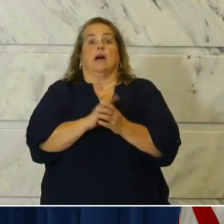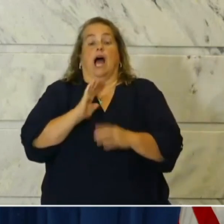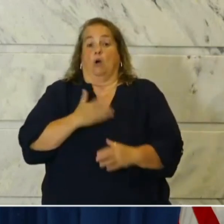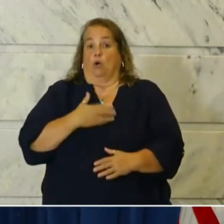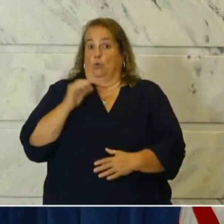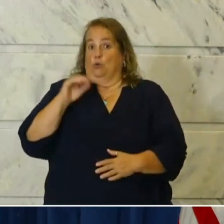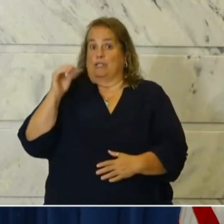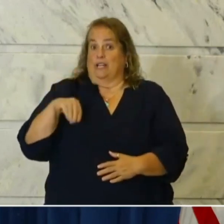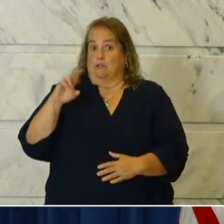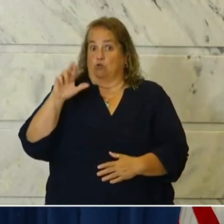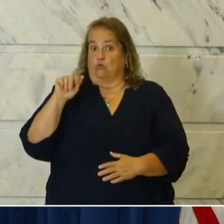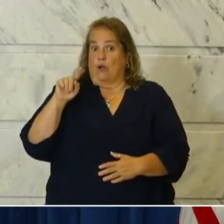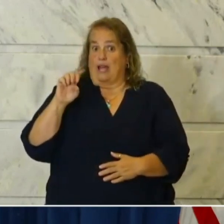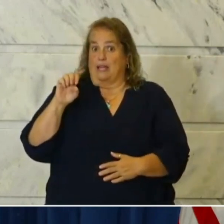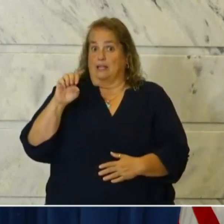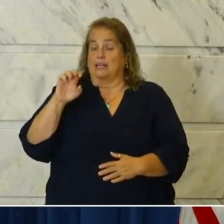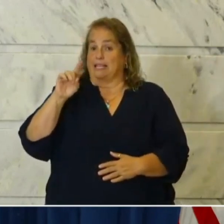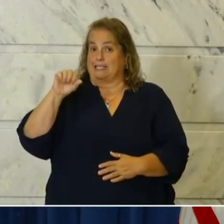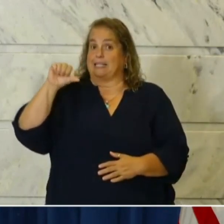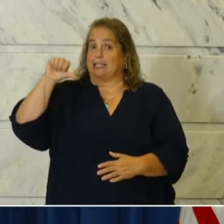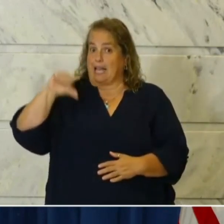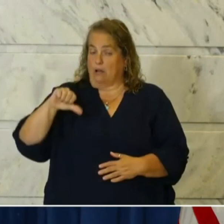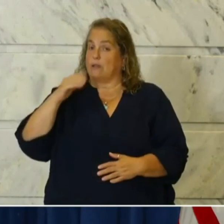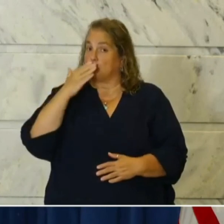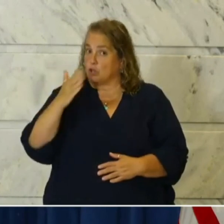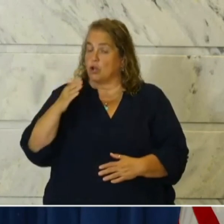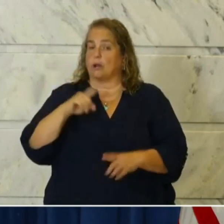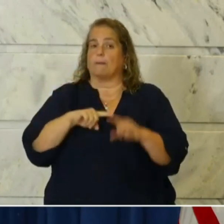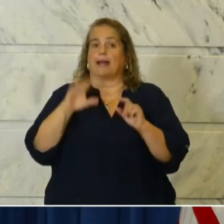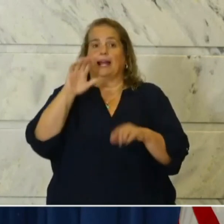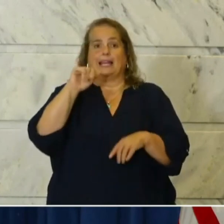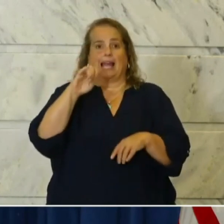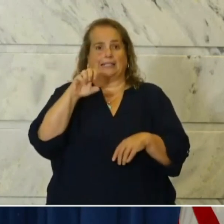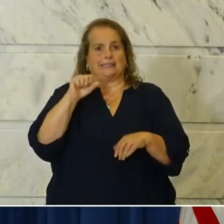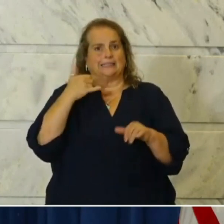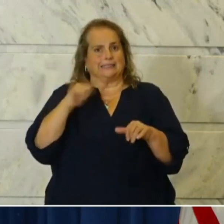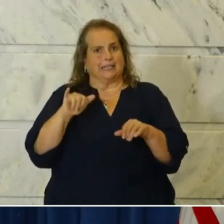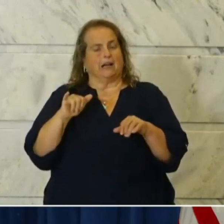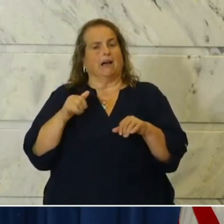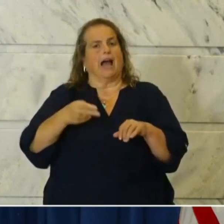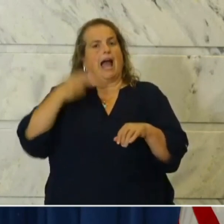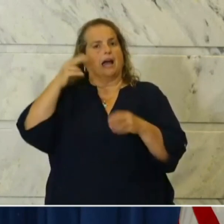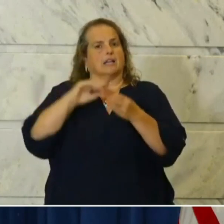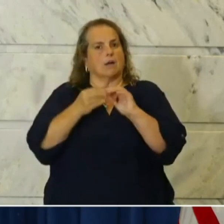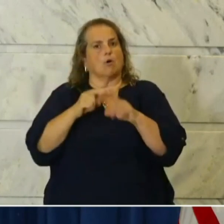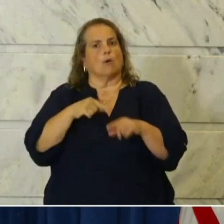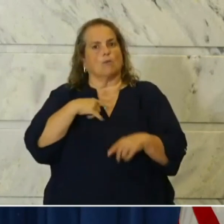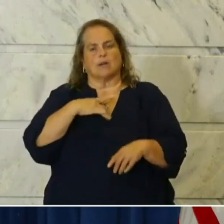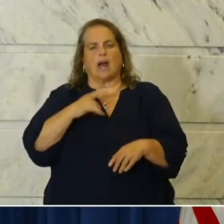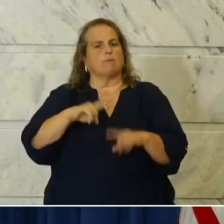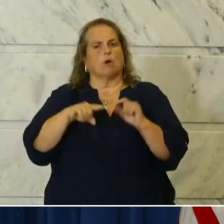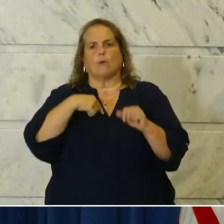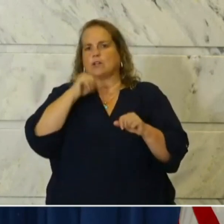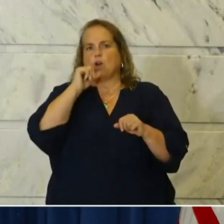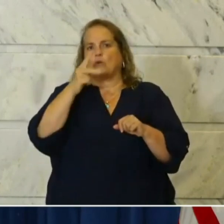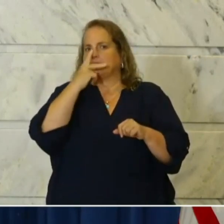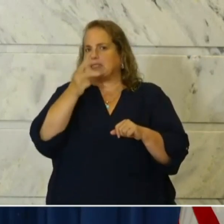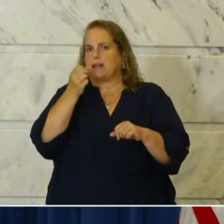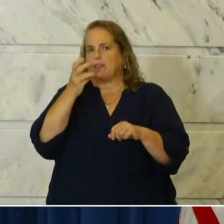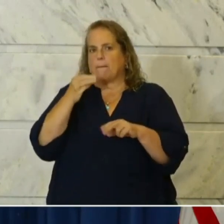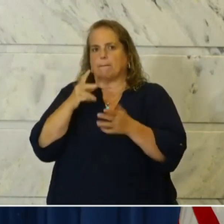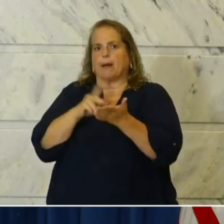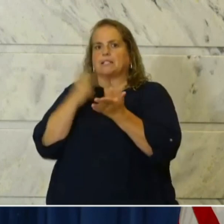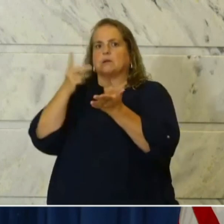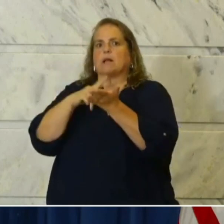is good today. Cases still at a higher level than we'd like, but we don't see them escalating the way that they are in other